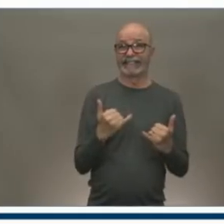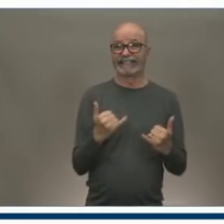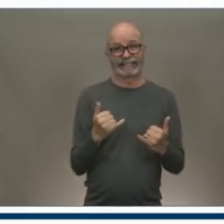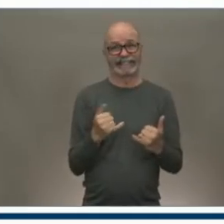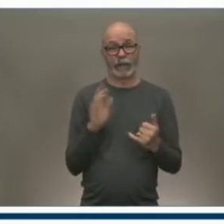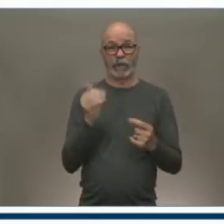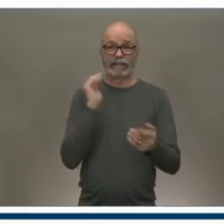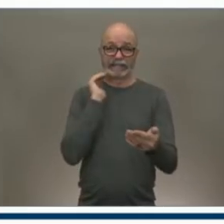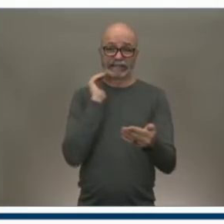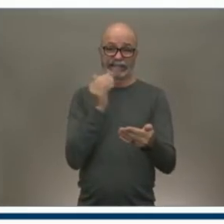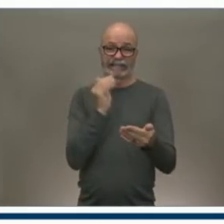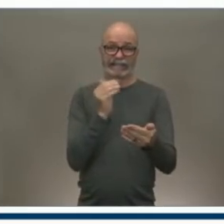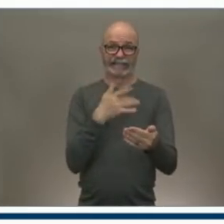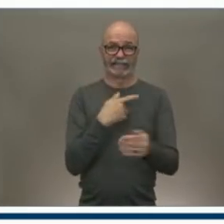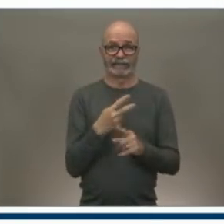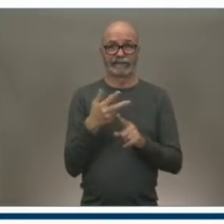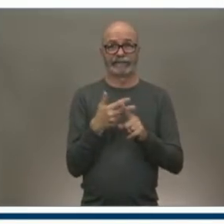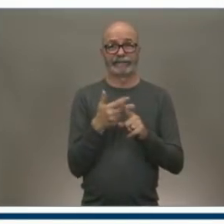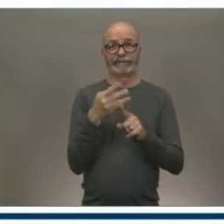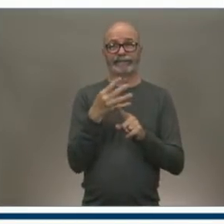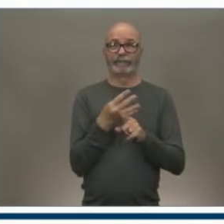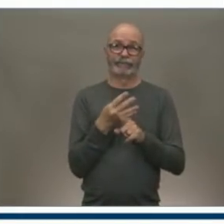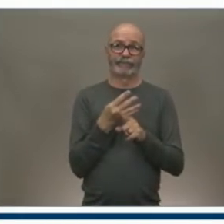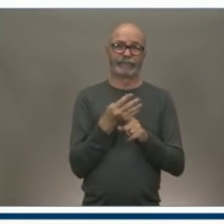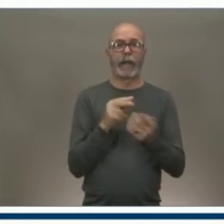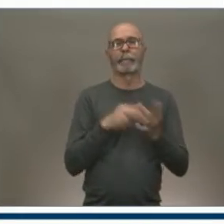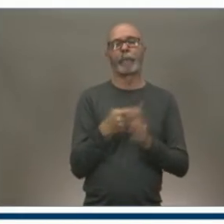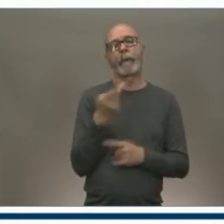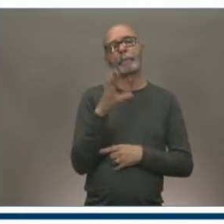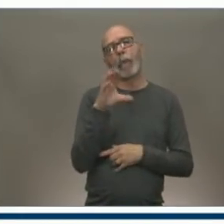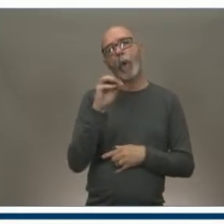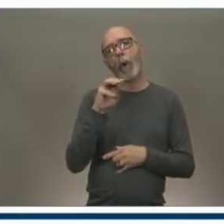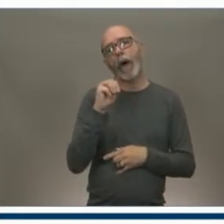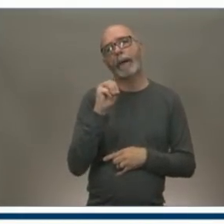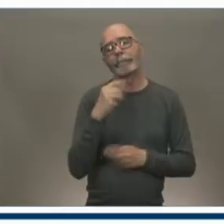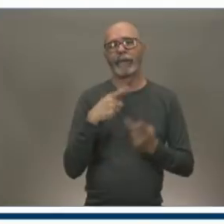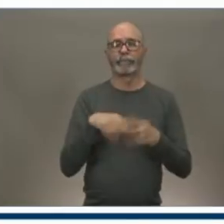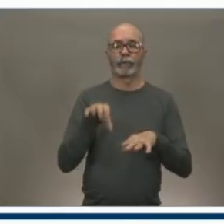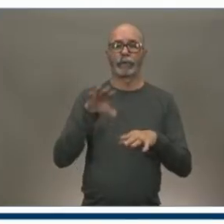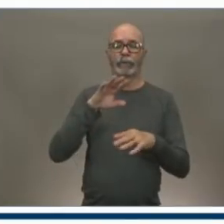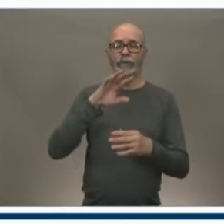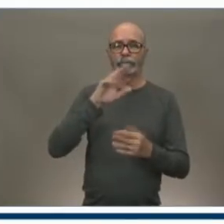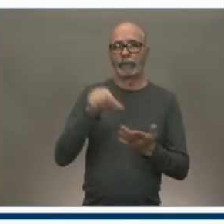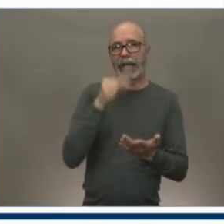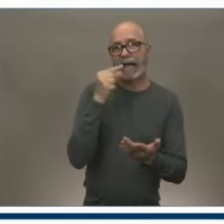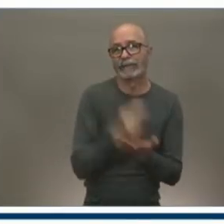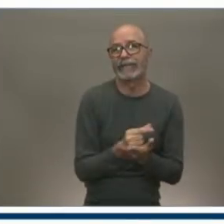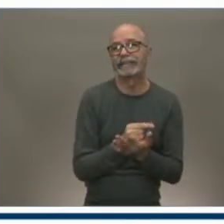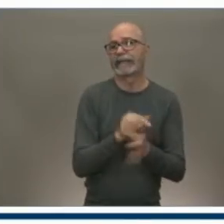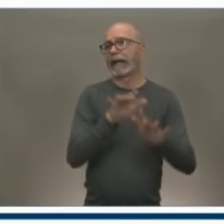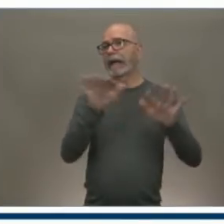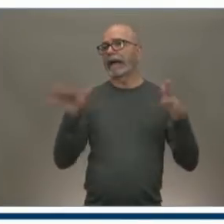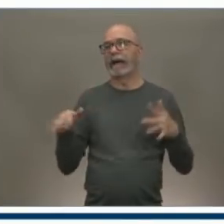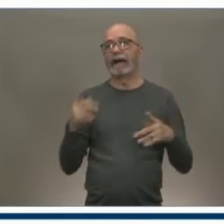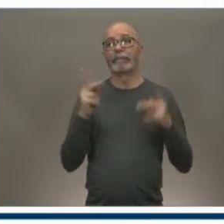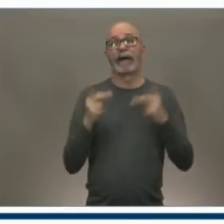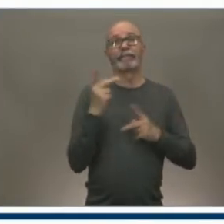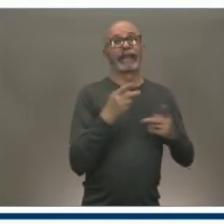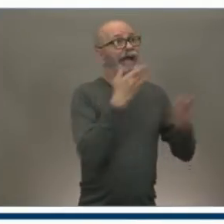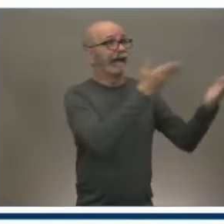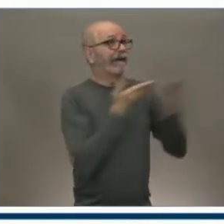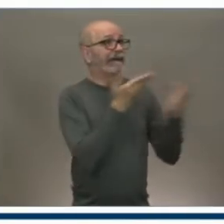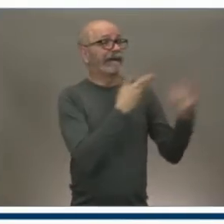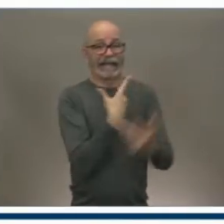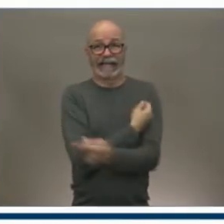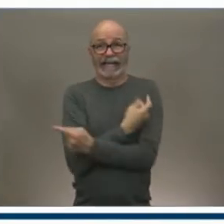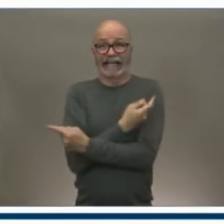3 or 4 months. With COVID-19 still prevalent and the vaccine rolling out, what type of proms and graduations